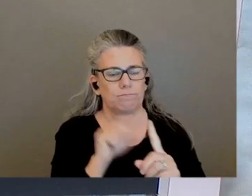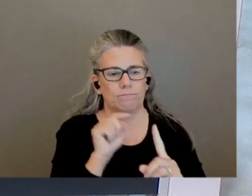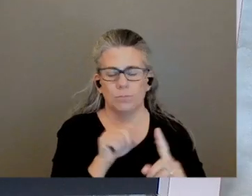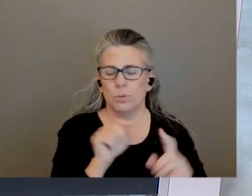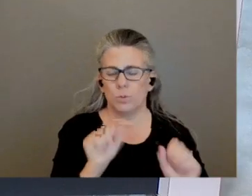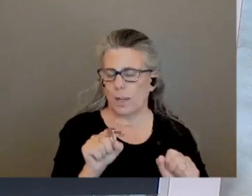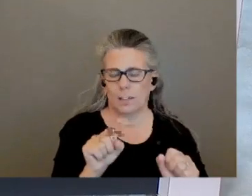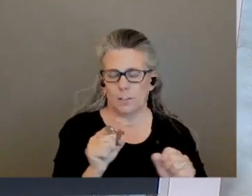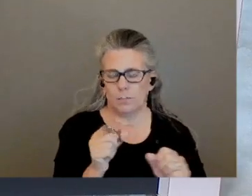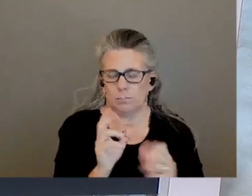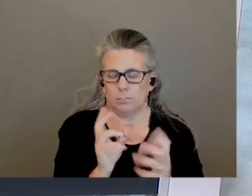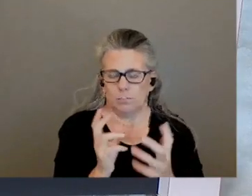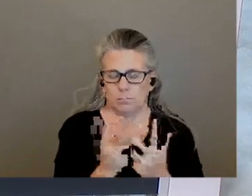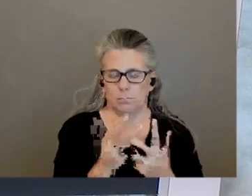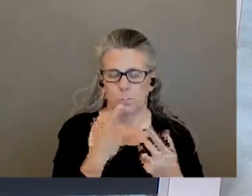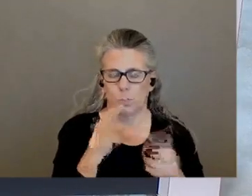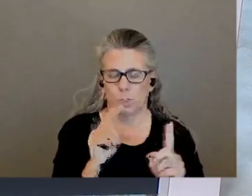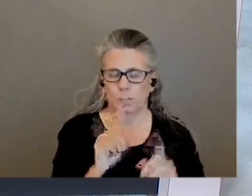But